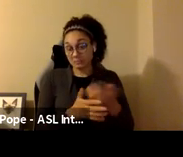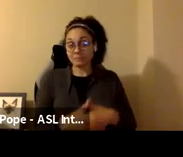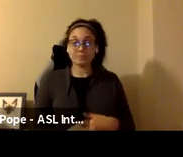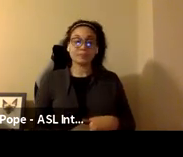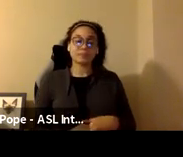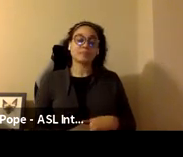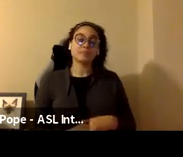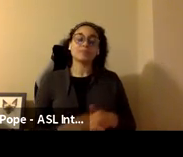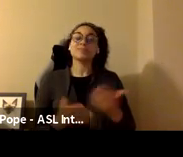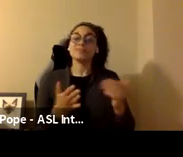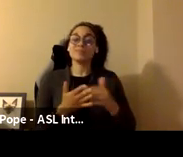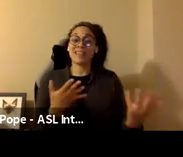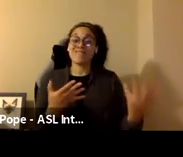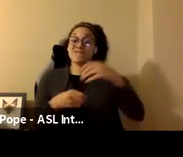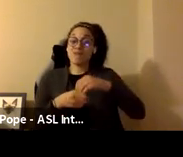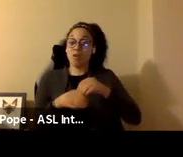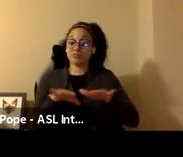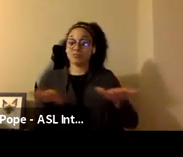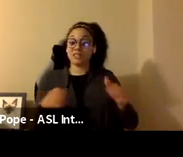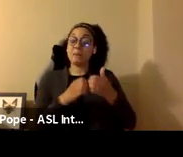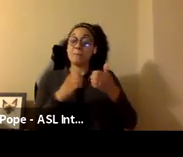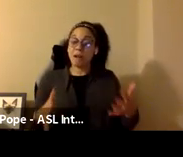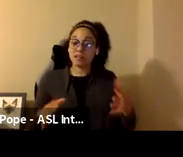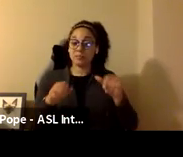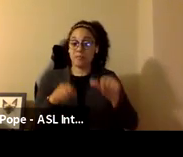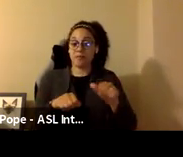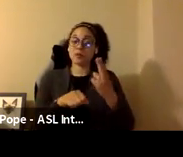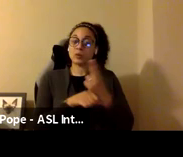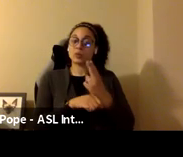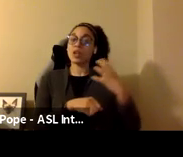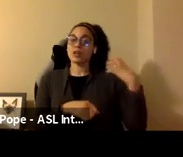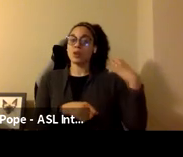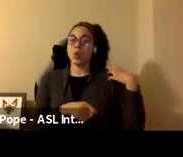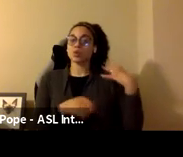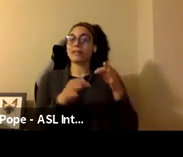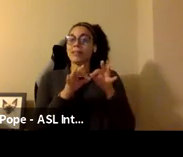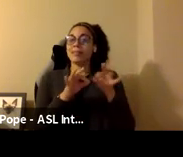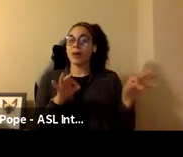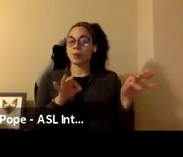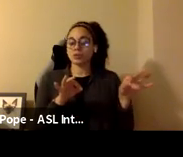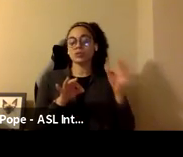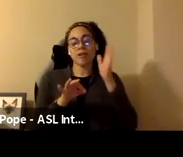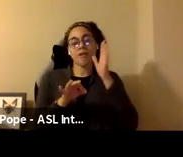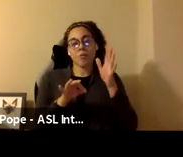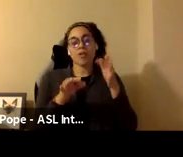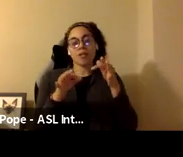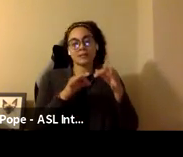Again, involving your children as much as possible and using the coaching language, which I'm going to go over at the end of this